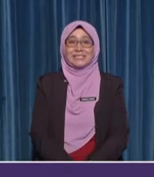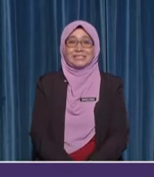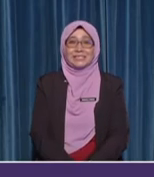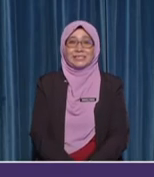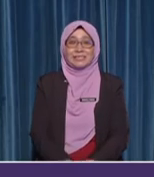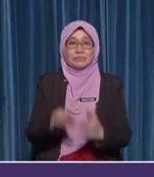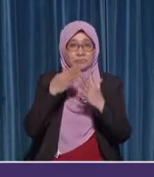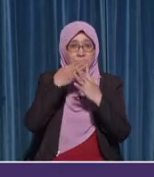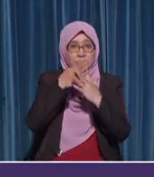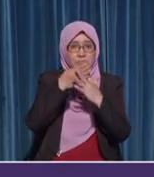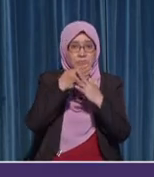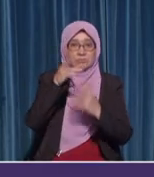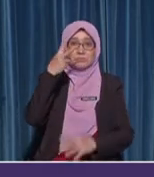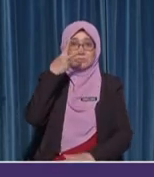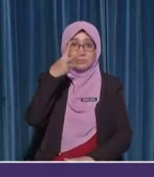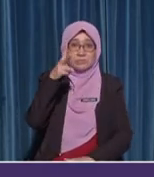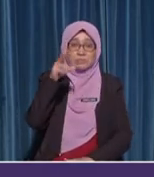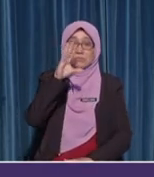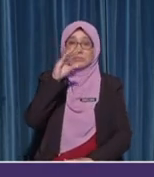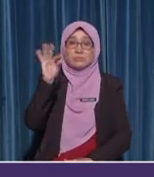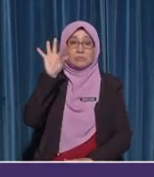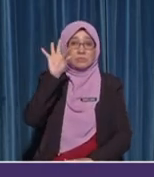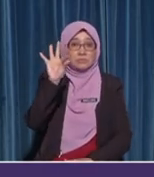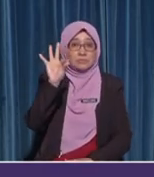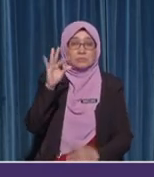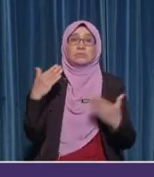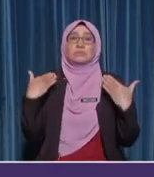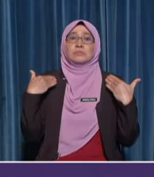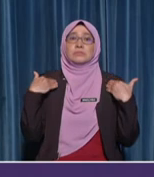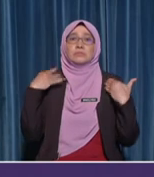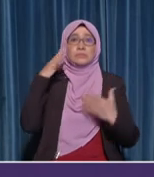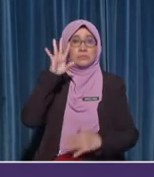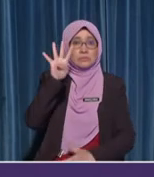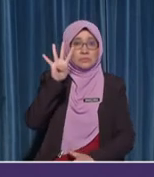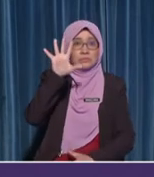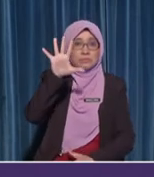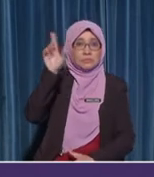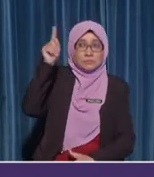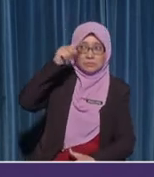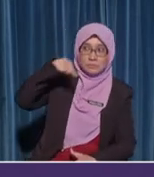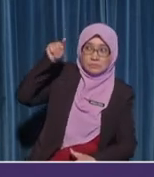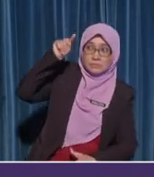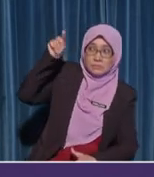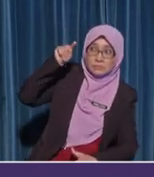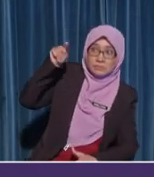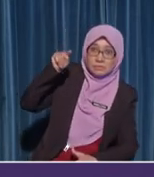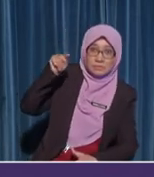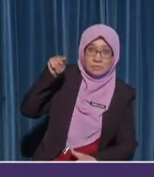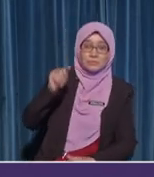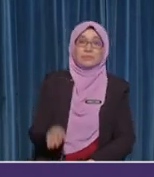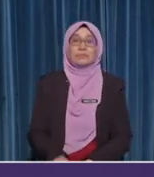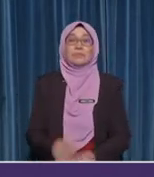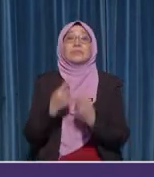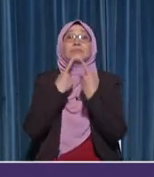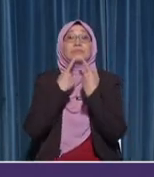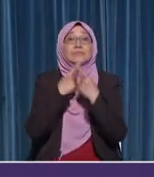Between 12 and 9, there are 45 graduations. The